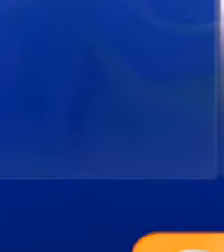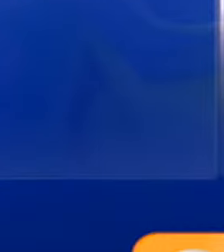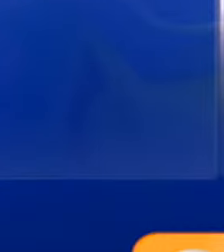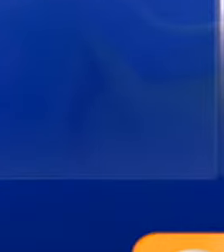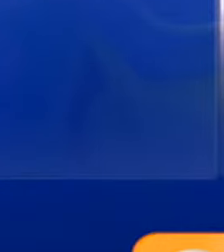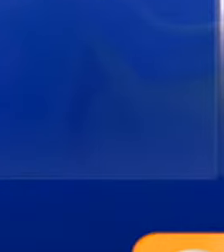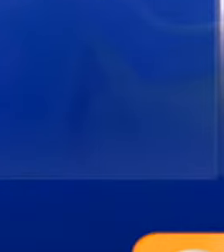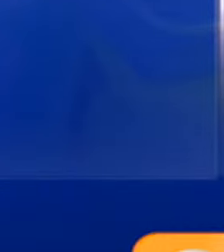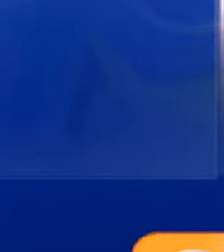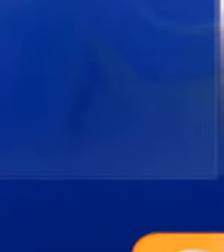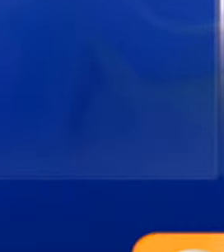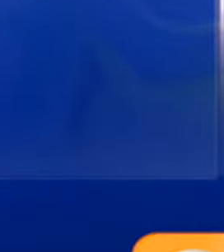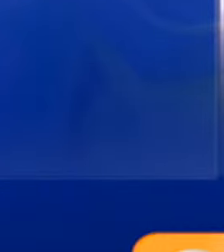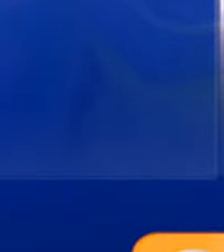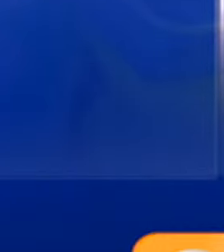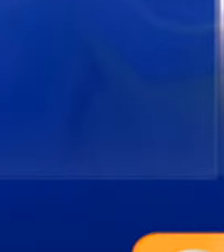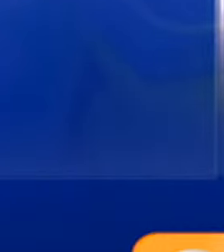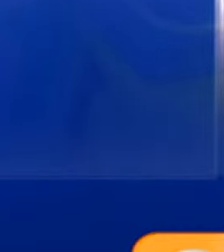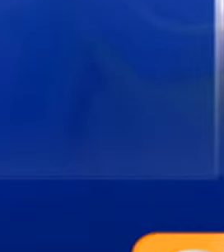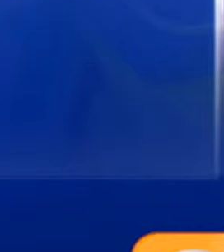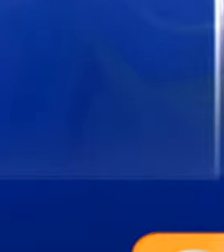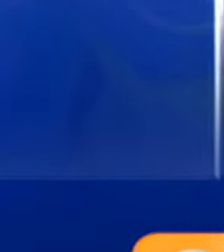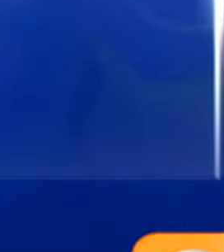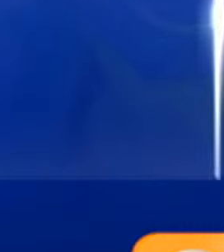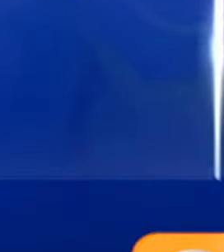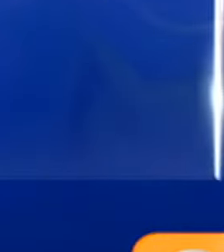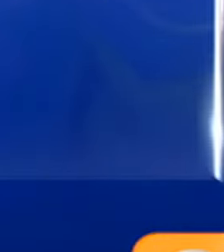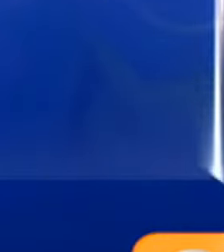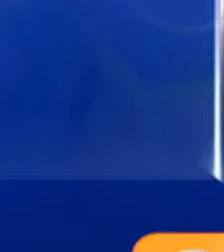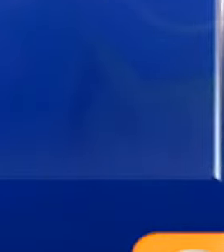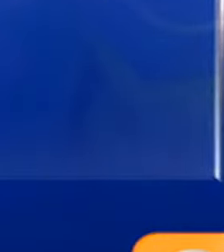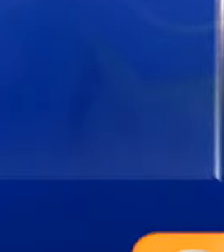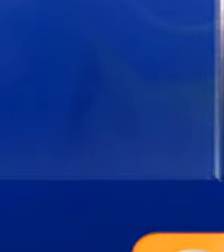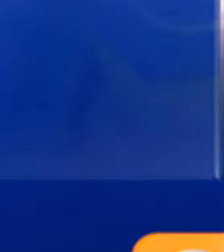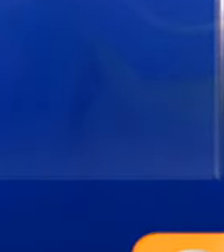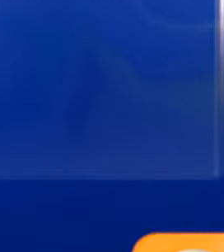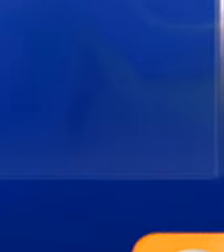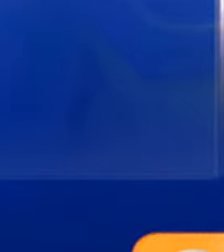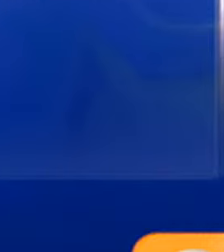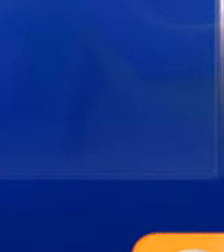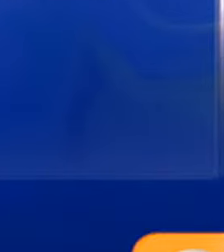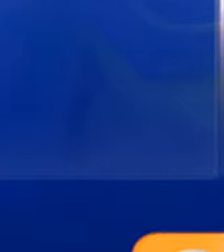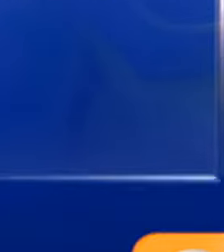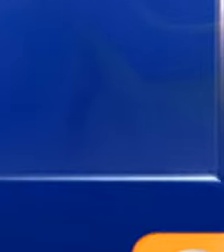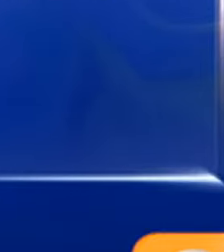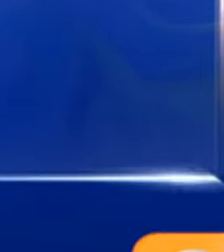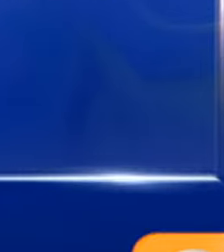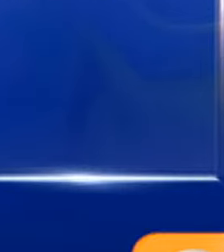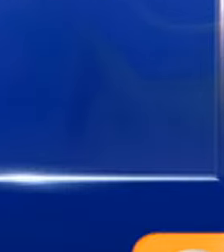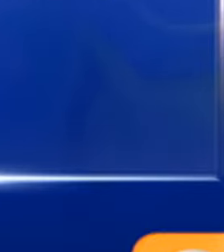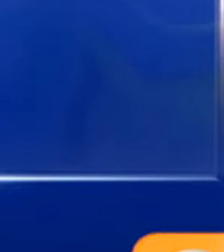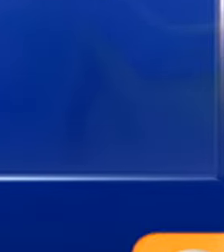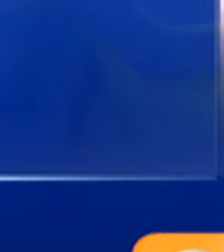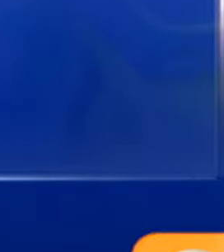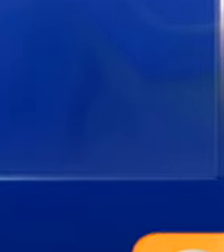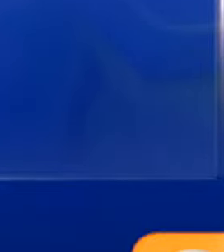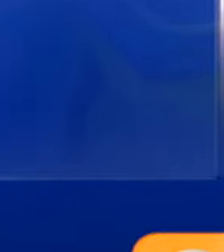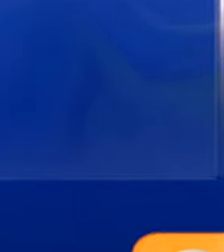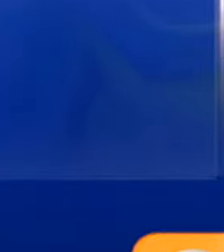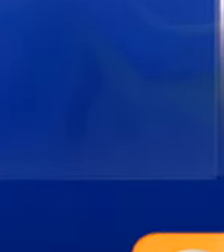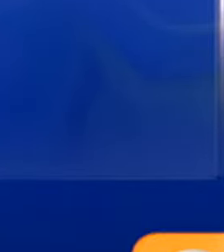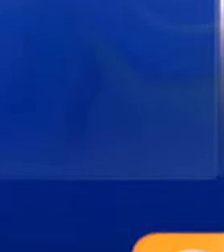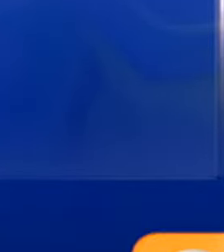response. How will this money be accounted for, considering that such monies have been mismanaged in the past? What structures have been put in place? I think he responded